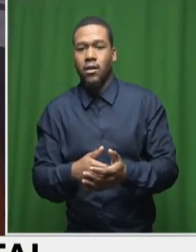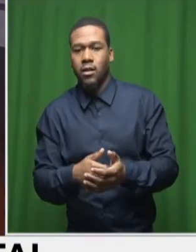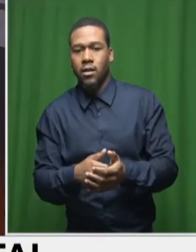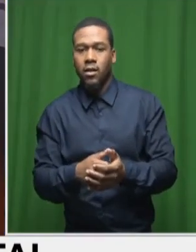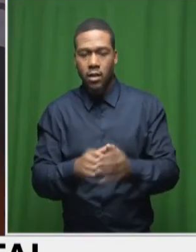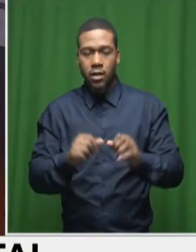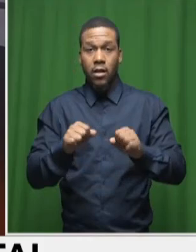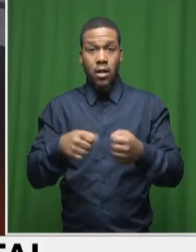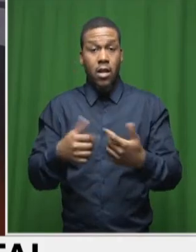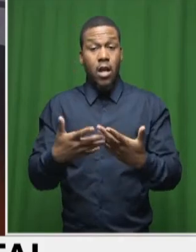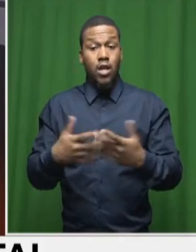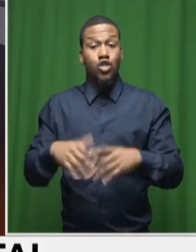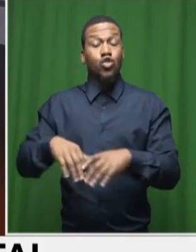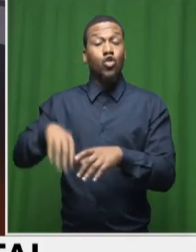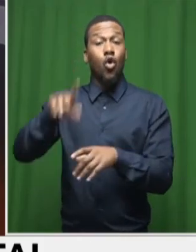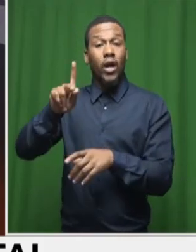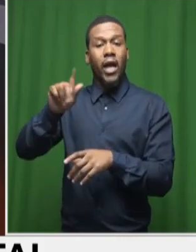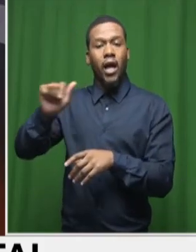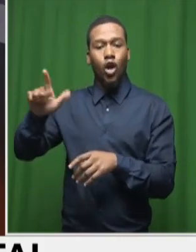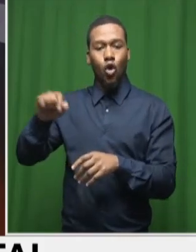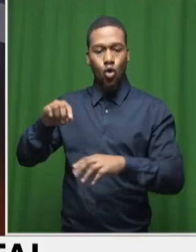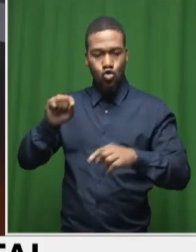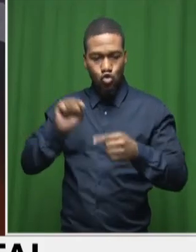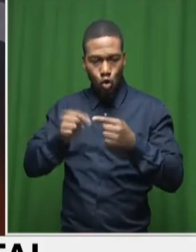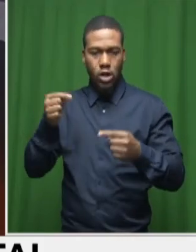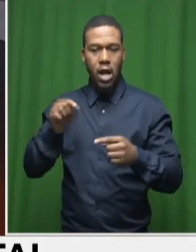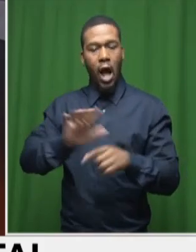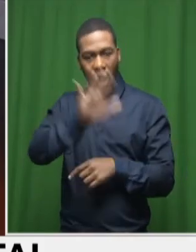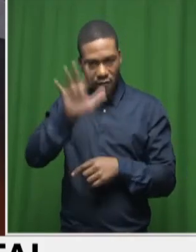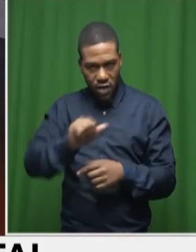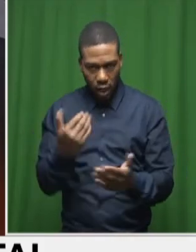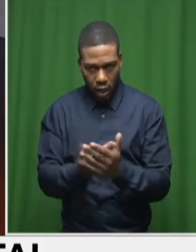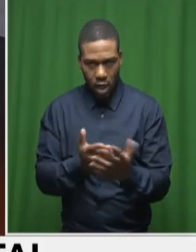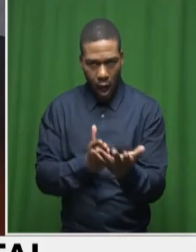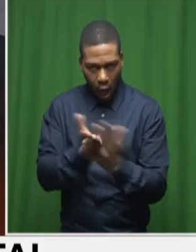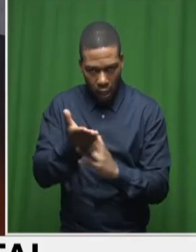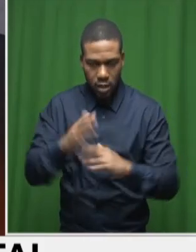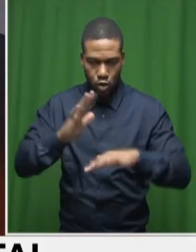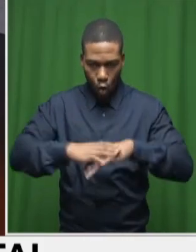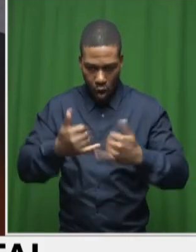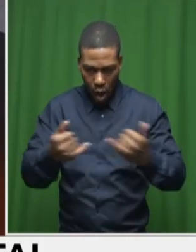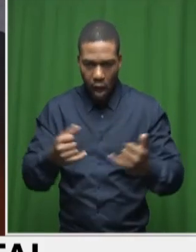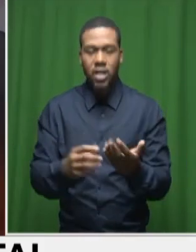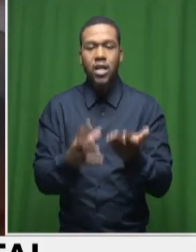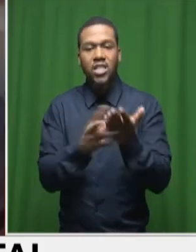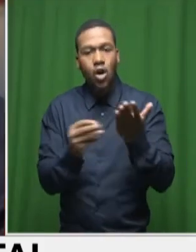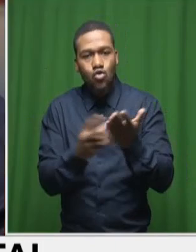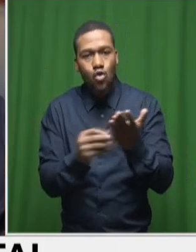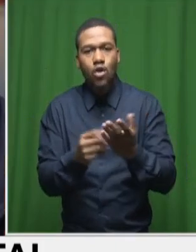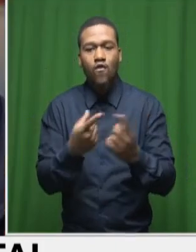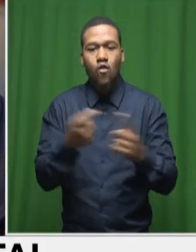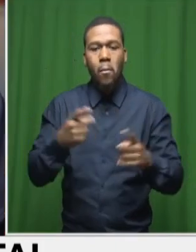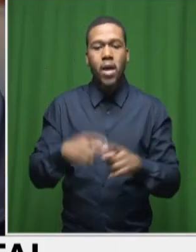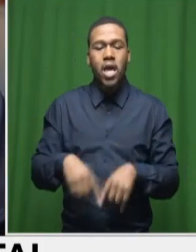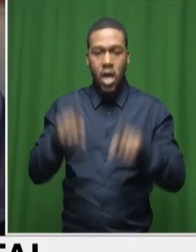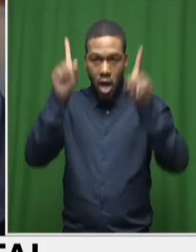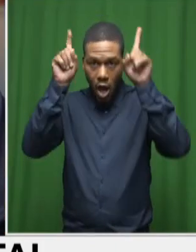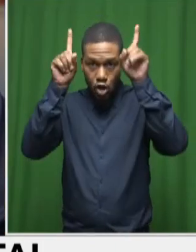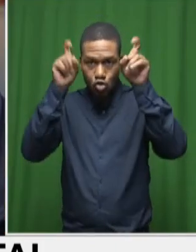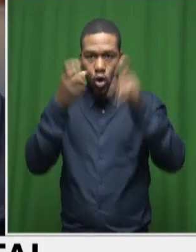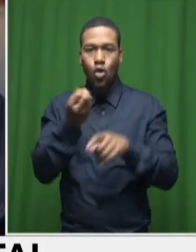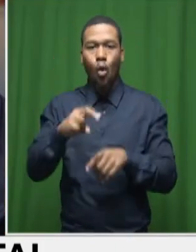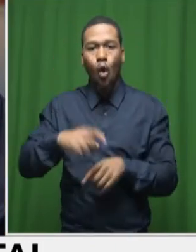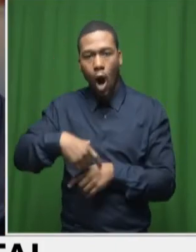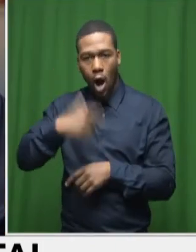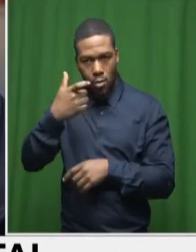It's kelo.africa. So you go to the website or you can download it on Android or iOS or web. Essentially, you just search for